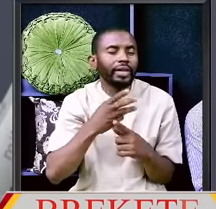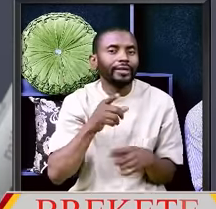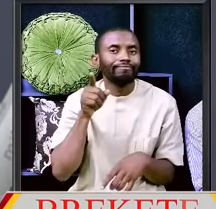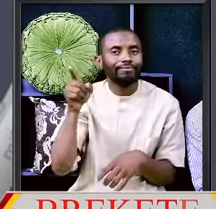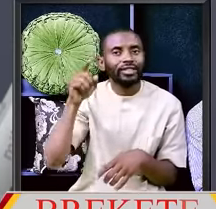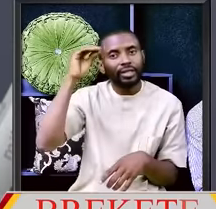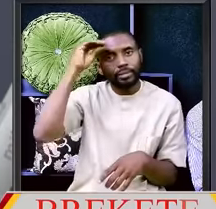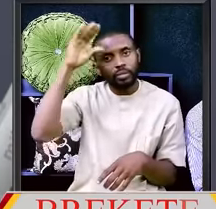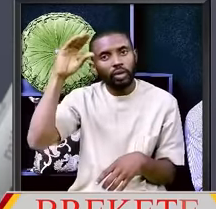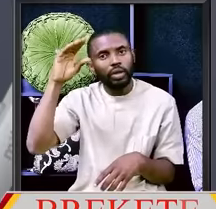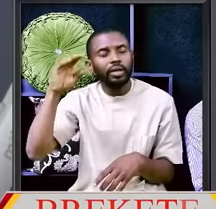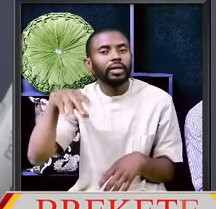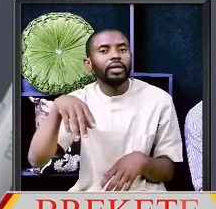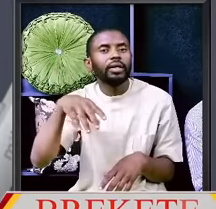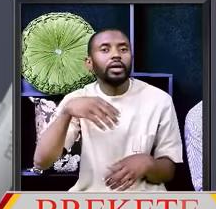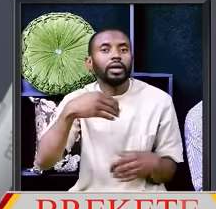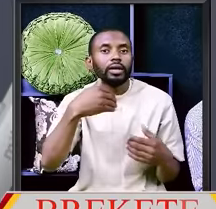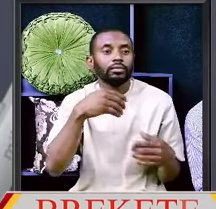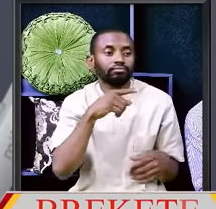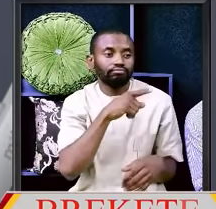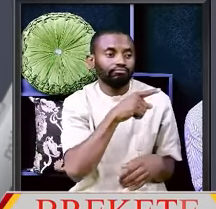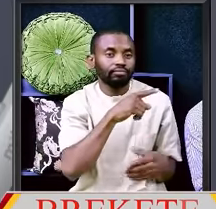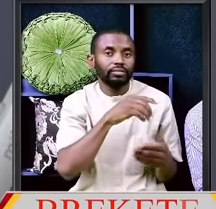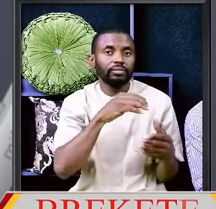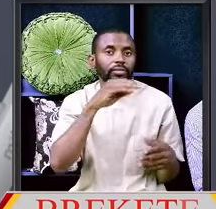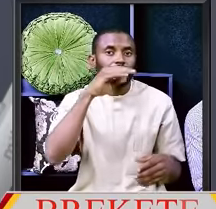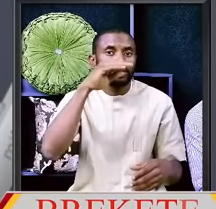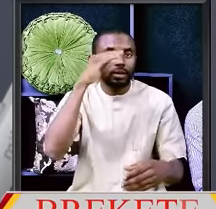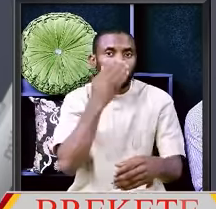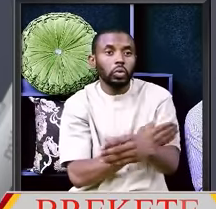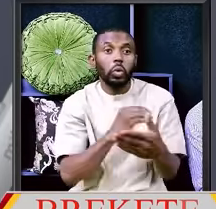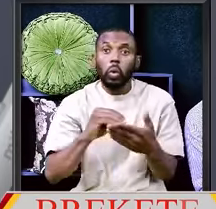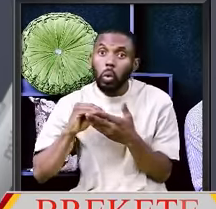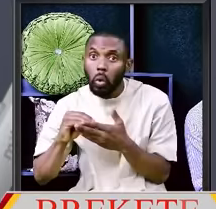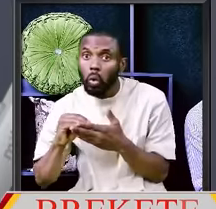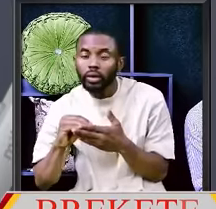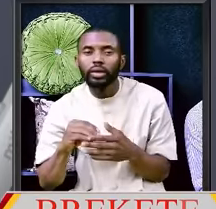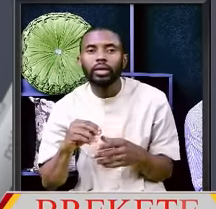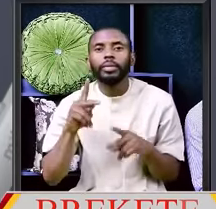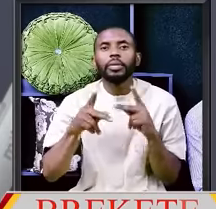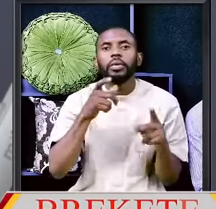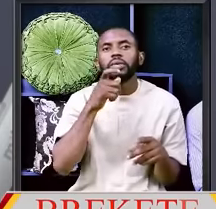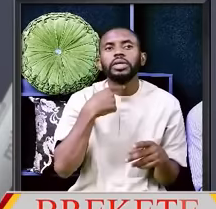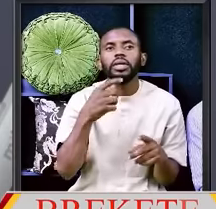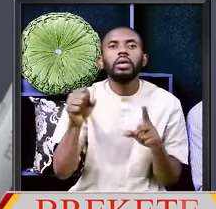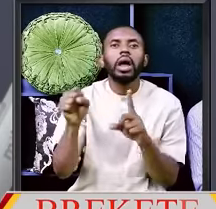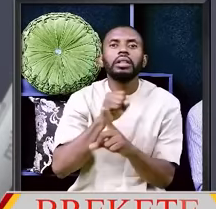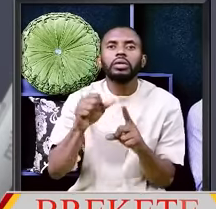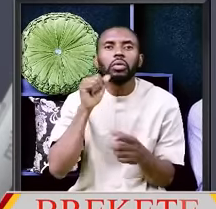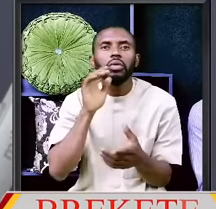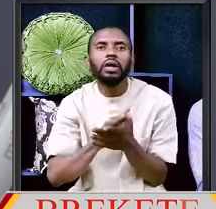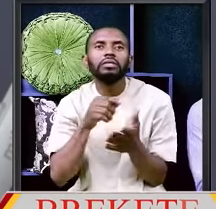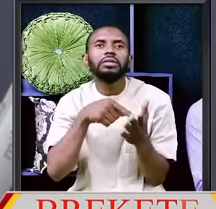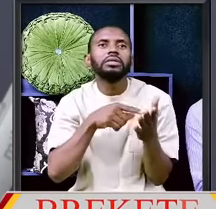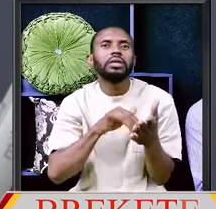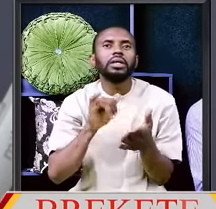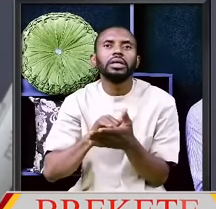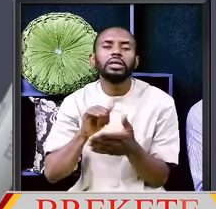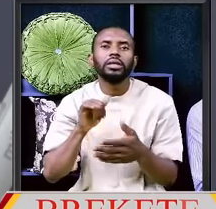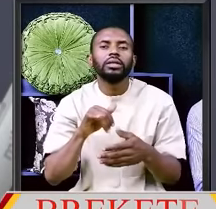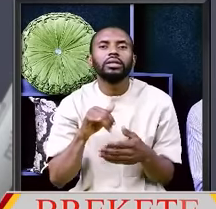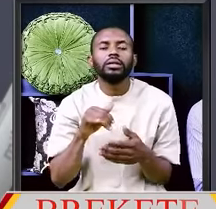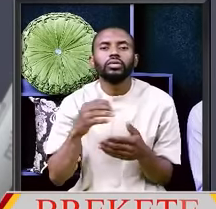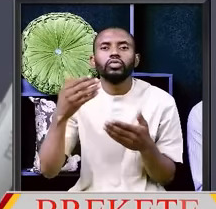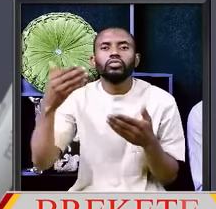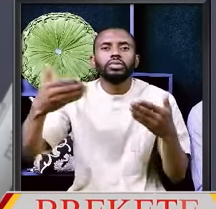know. Say, okay, this one I'm Mohbad’s picking. For people that they say that they bully the wife, this one. To bring other people